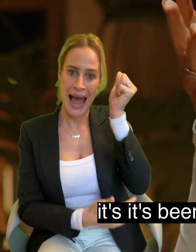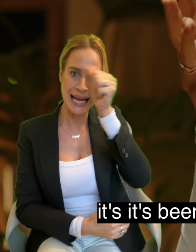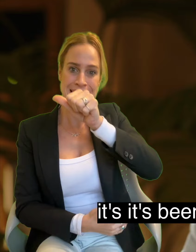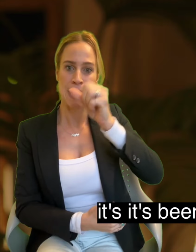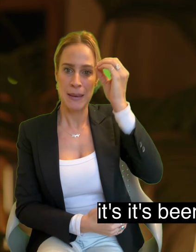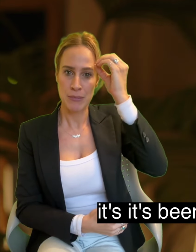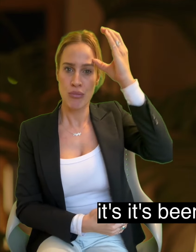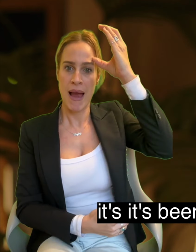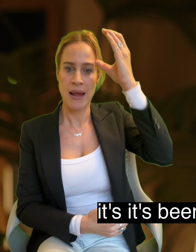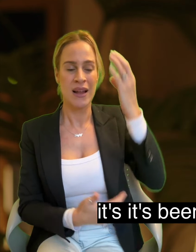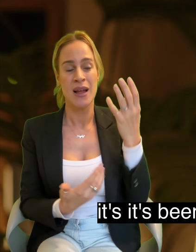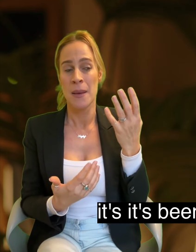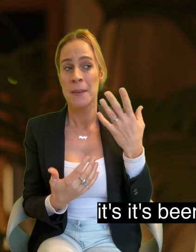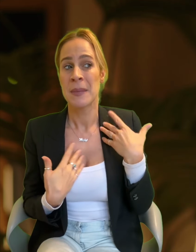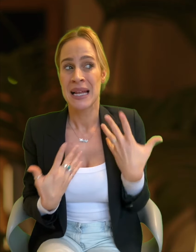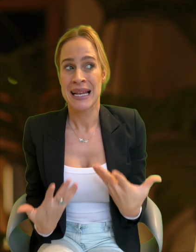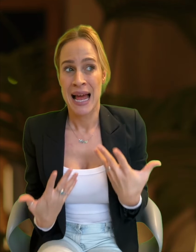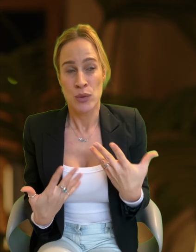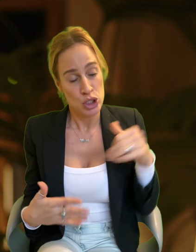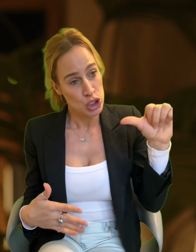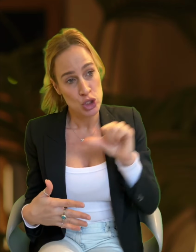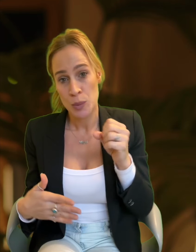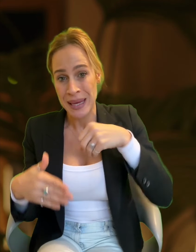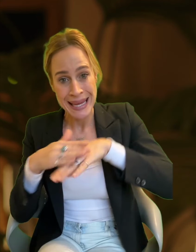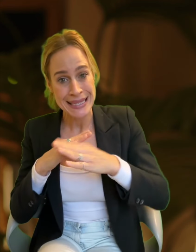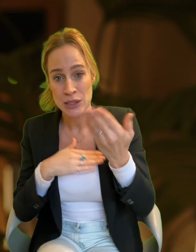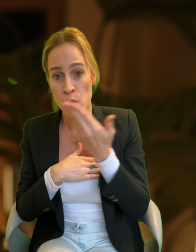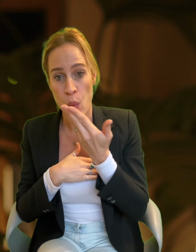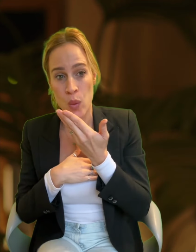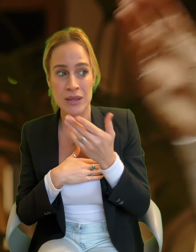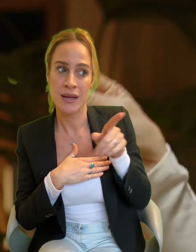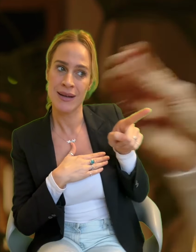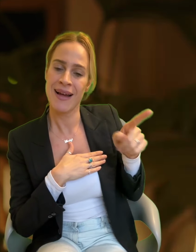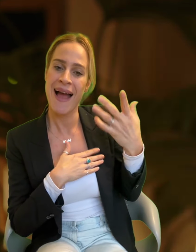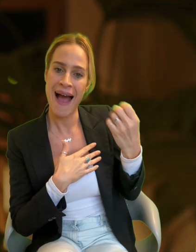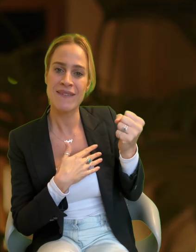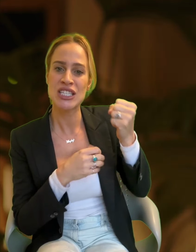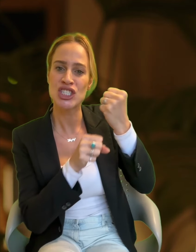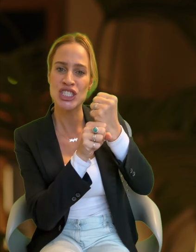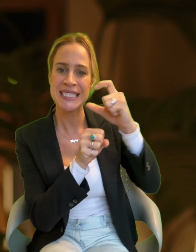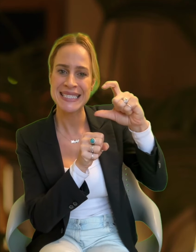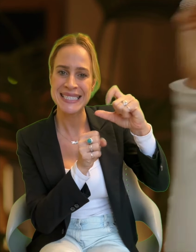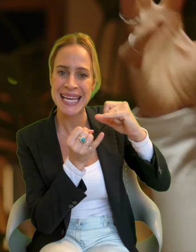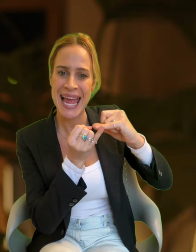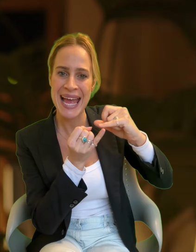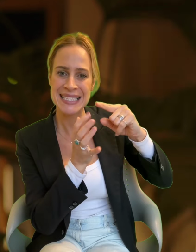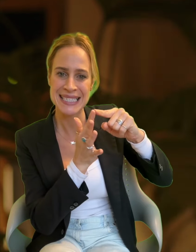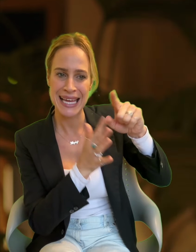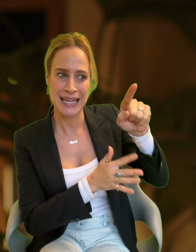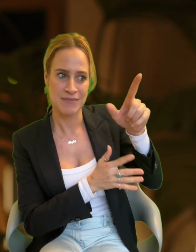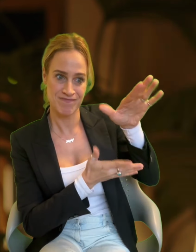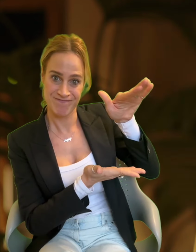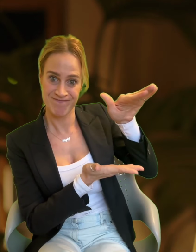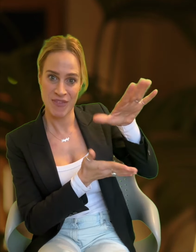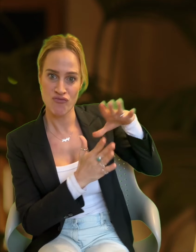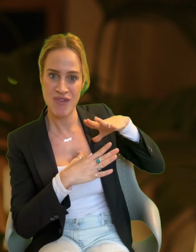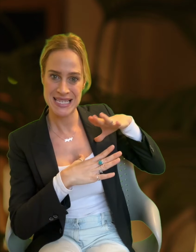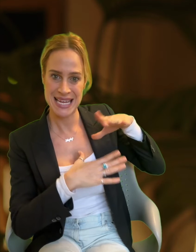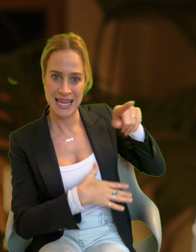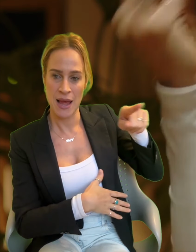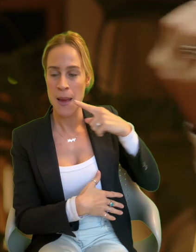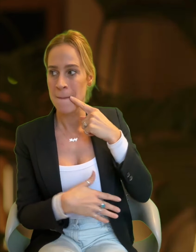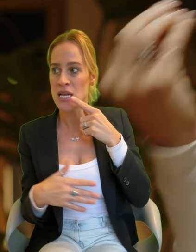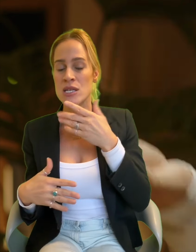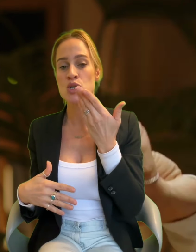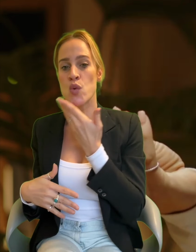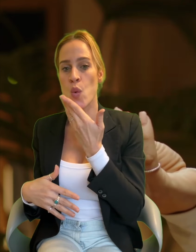the government have created the GCSE, but it's there and it's up to the school. It's up to the school to go and get it. But